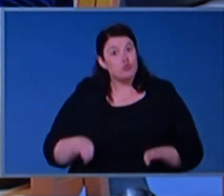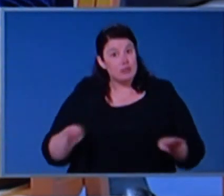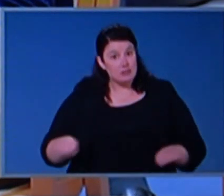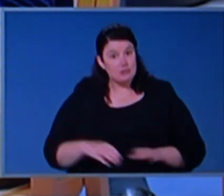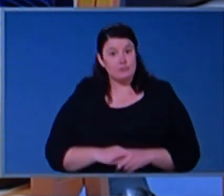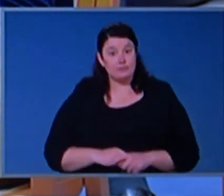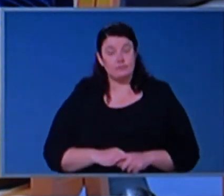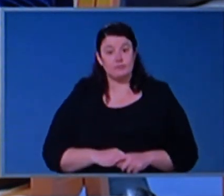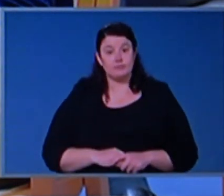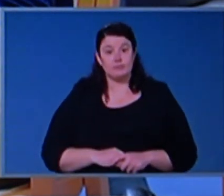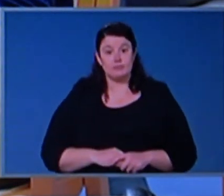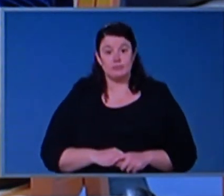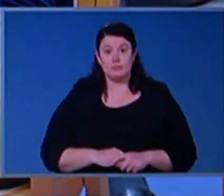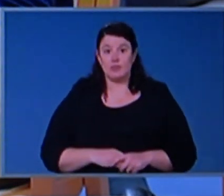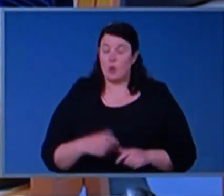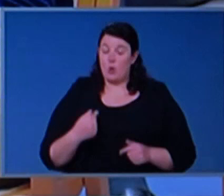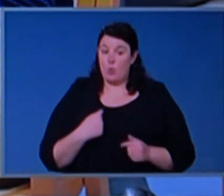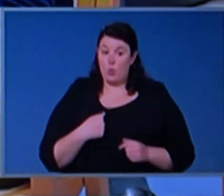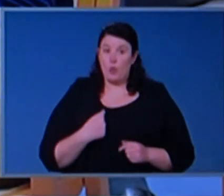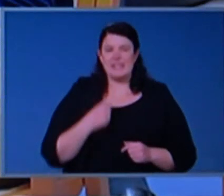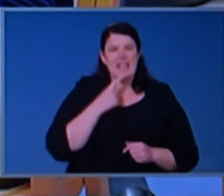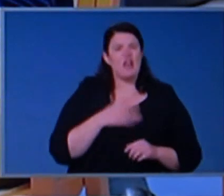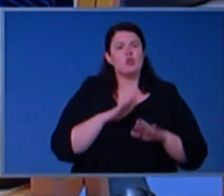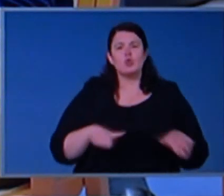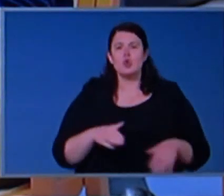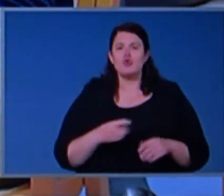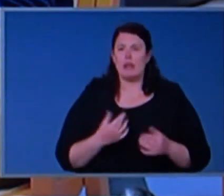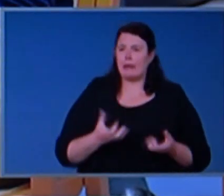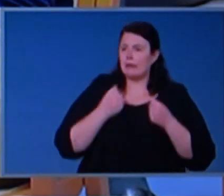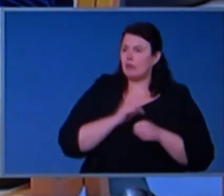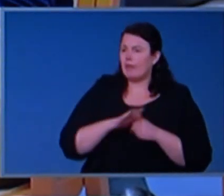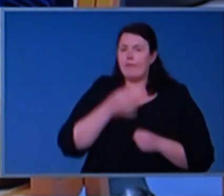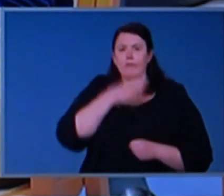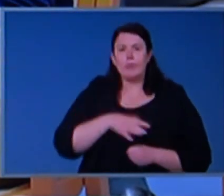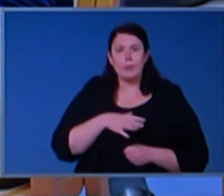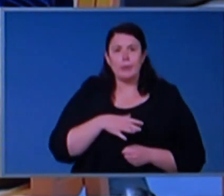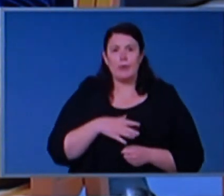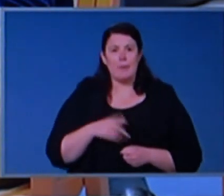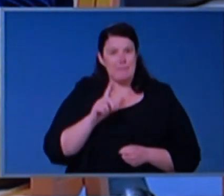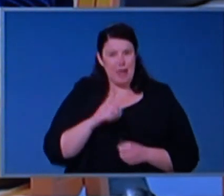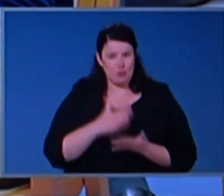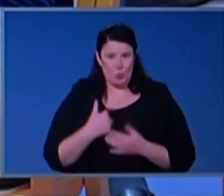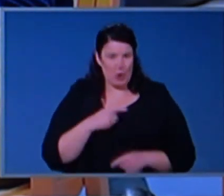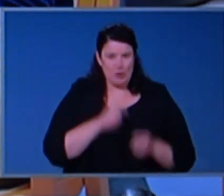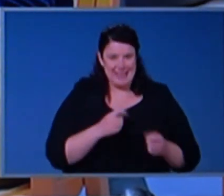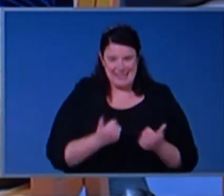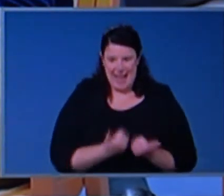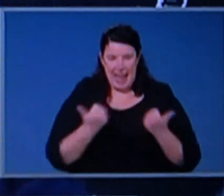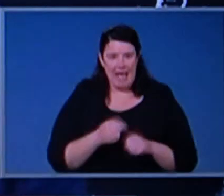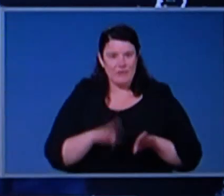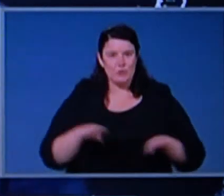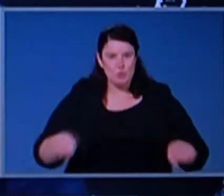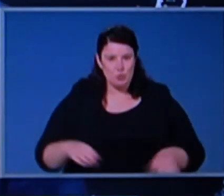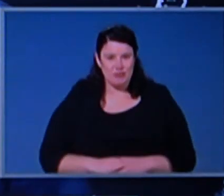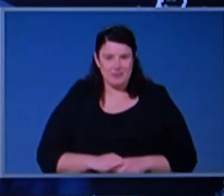not testing enough children, and therefore the figures about low infections among children must be wrong. What's your comment on that? So on the latter, again,